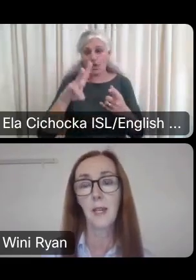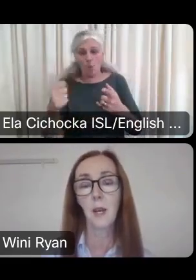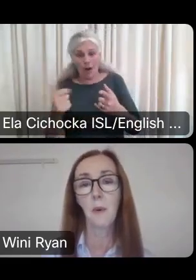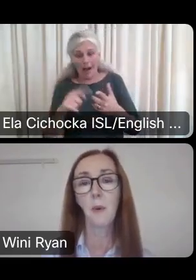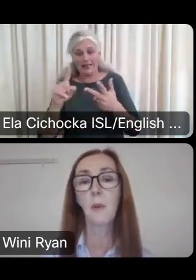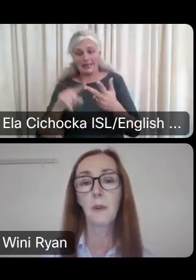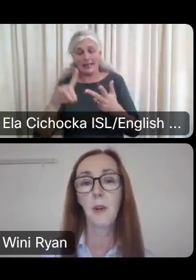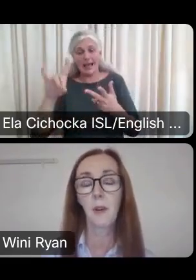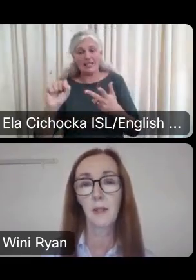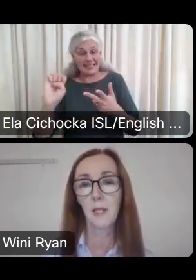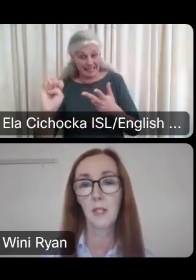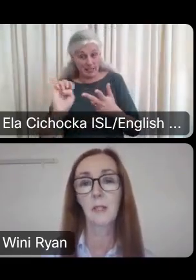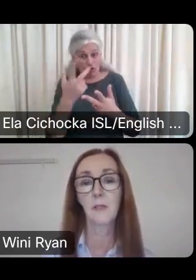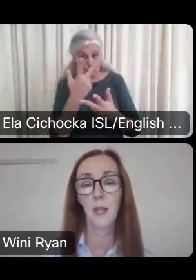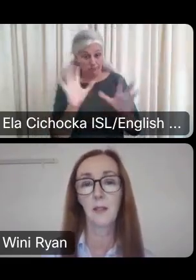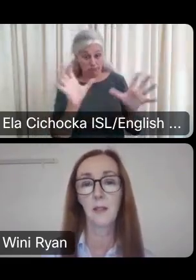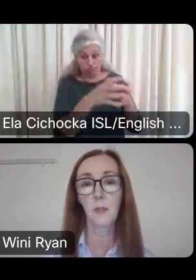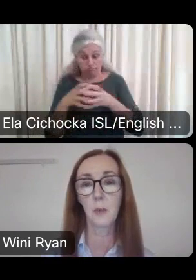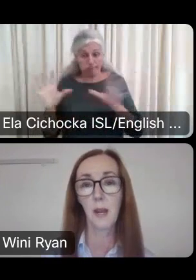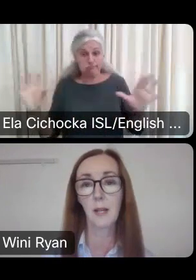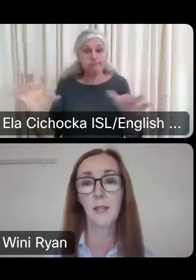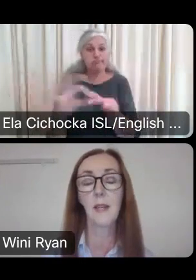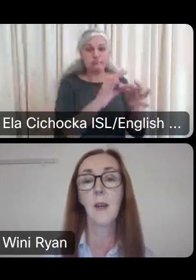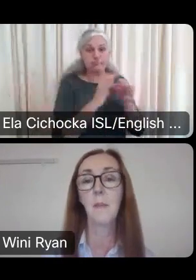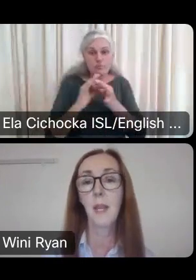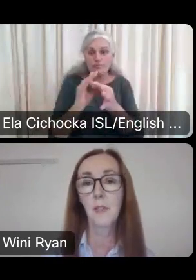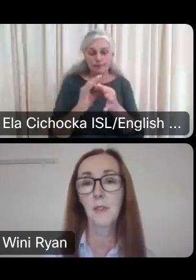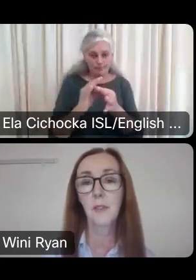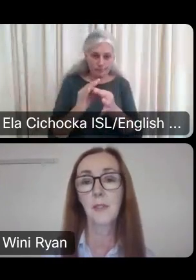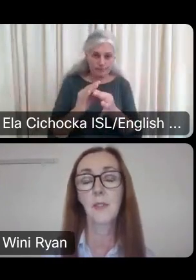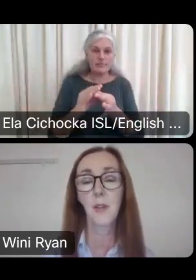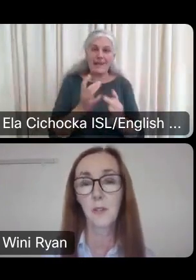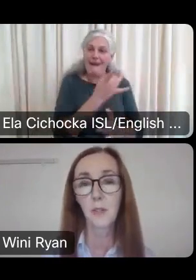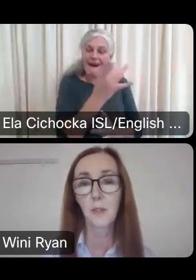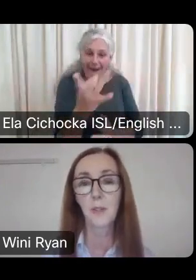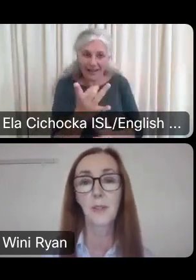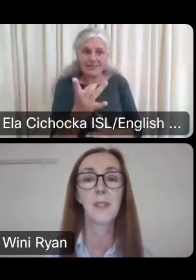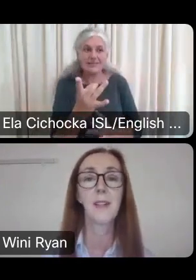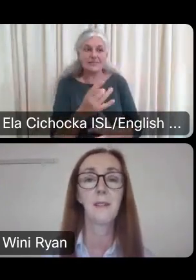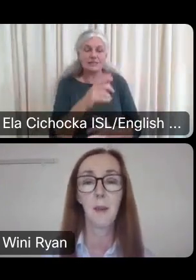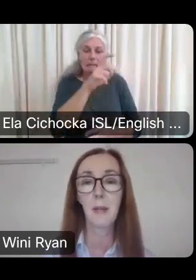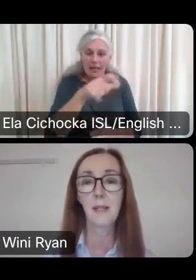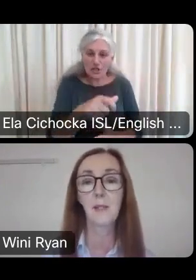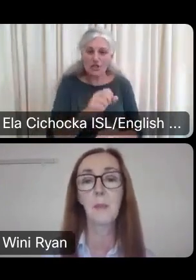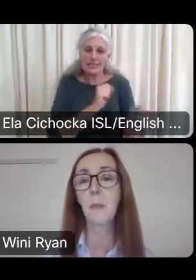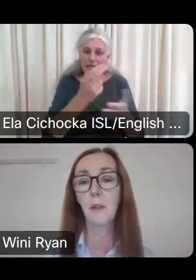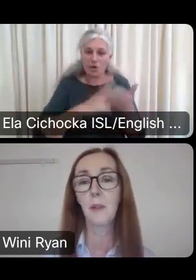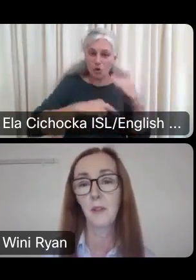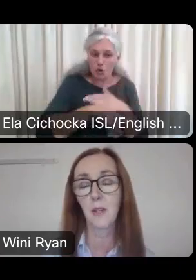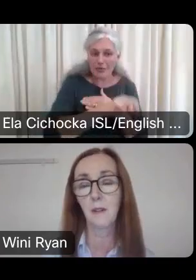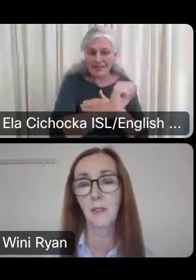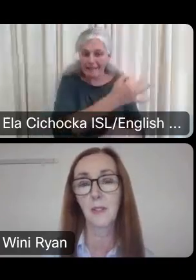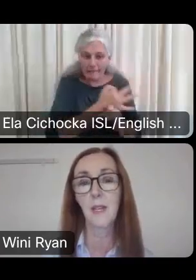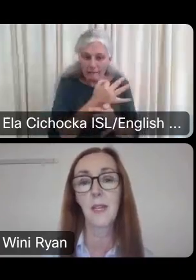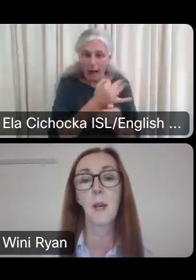HSE, where all three organisations have signed up to ask patients, service users, families, people who use